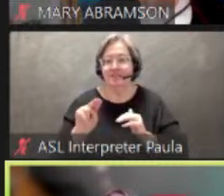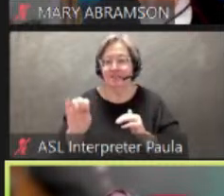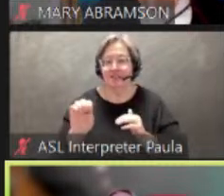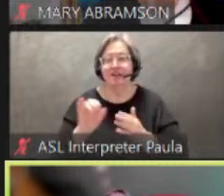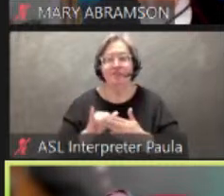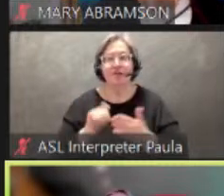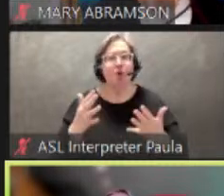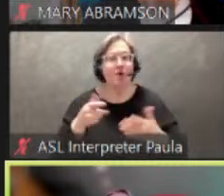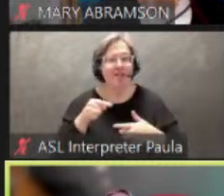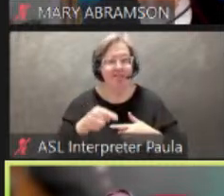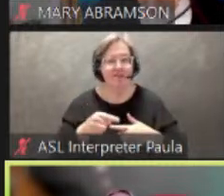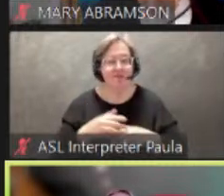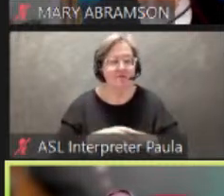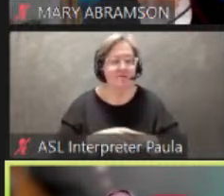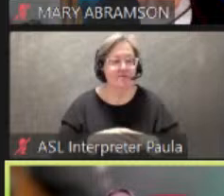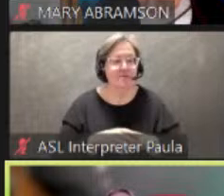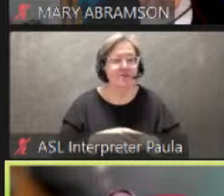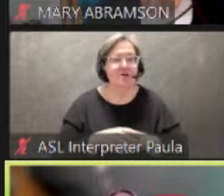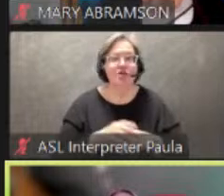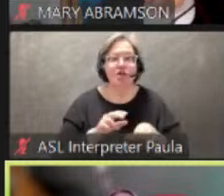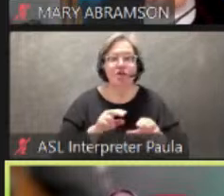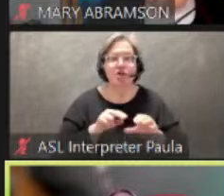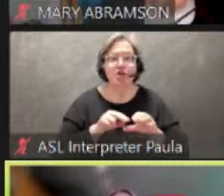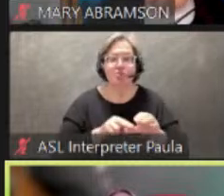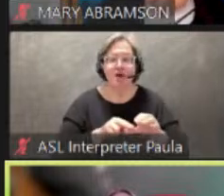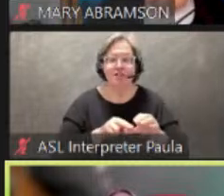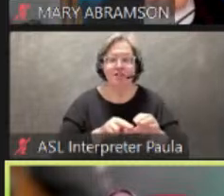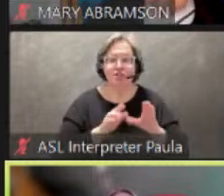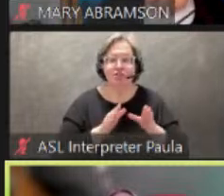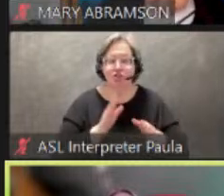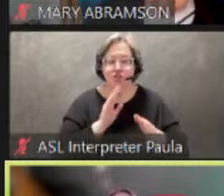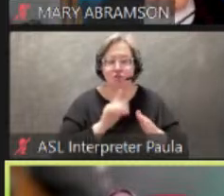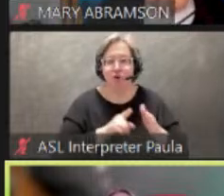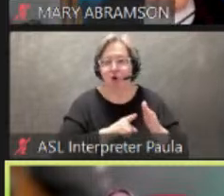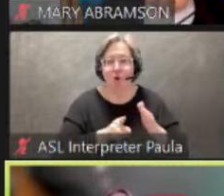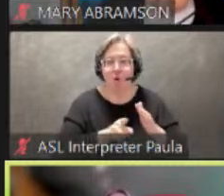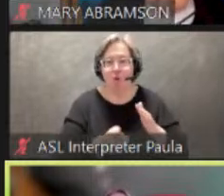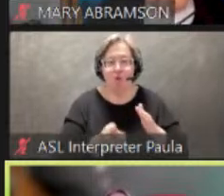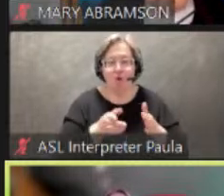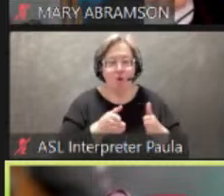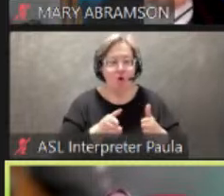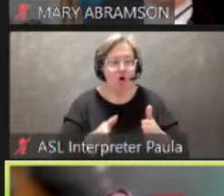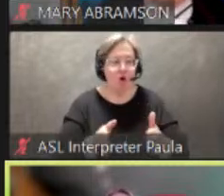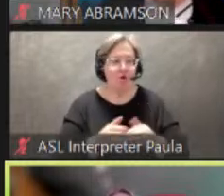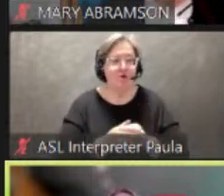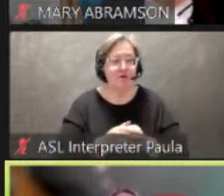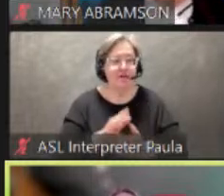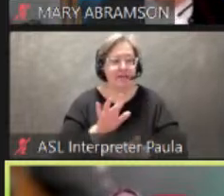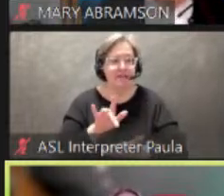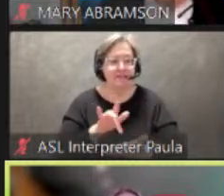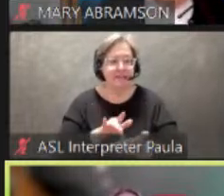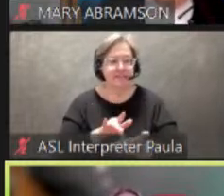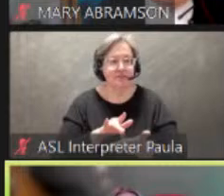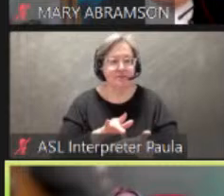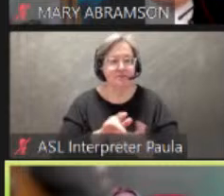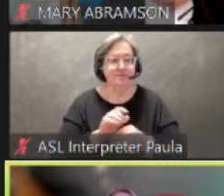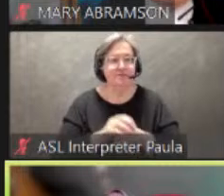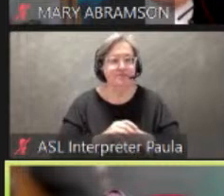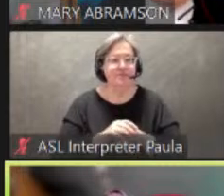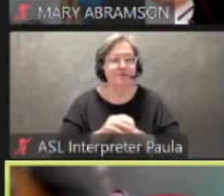mezzanine. Passengers would progress through the hallway and through the fare array located at the center of the station